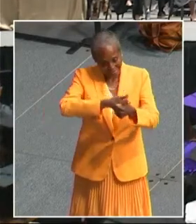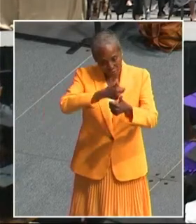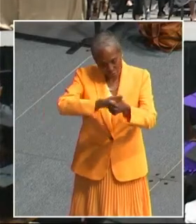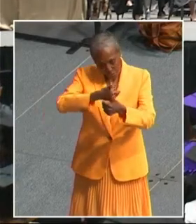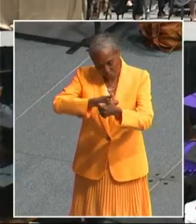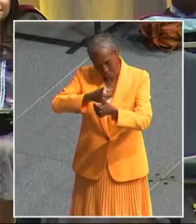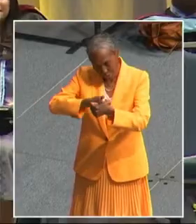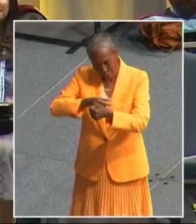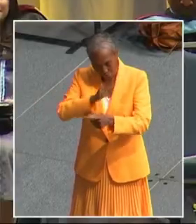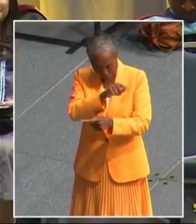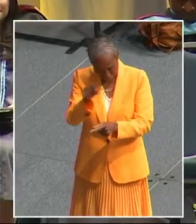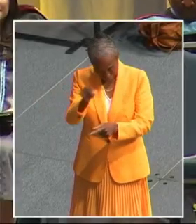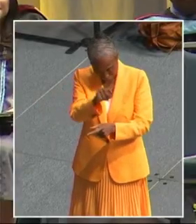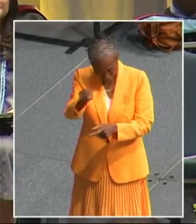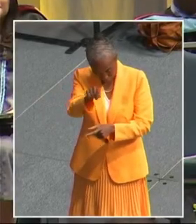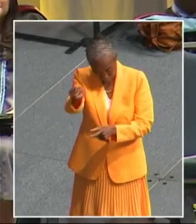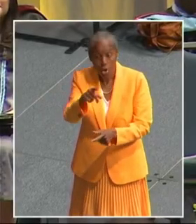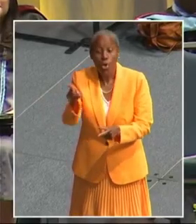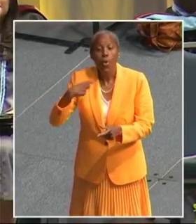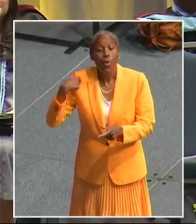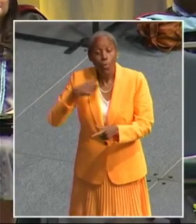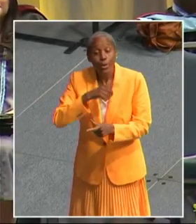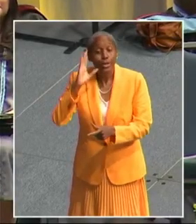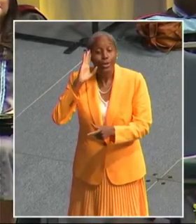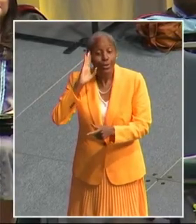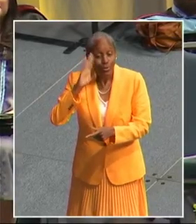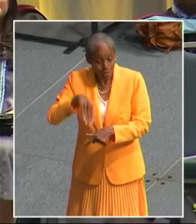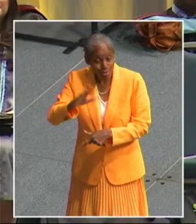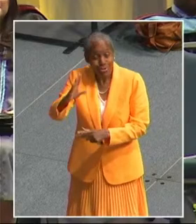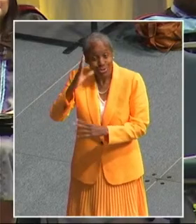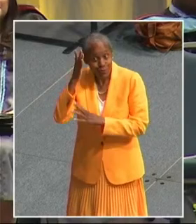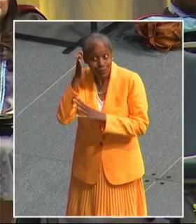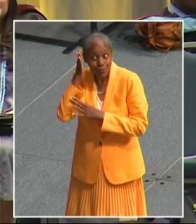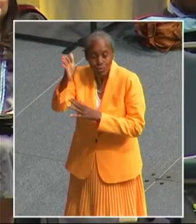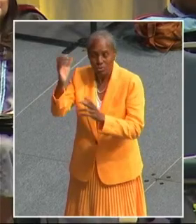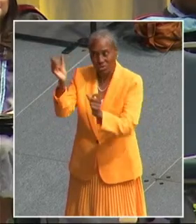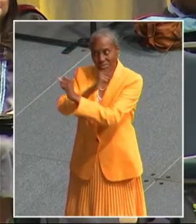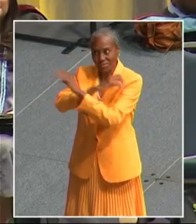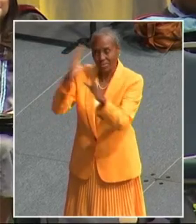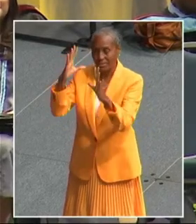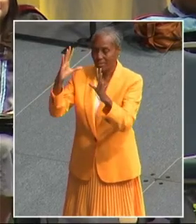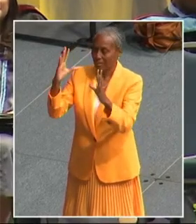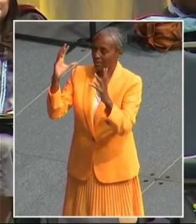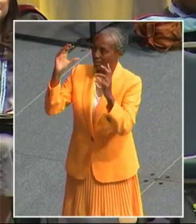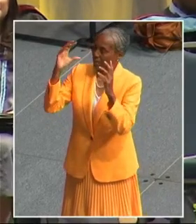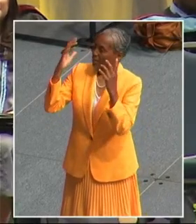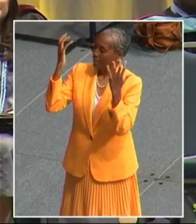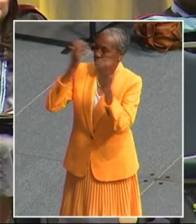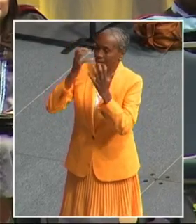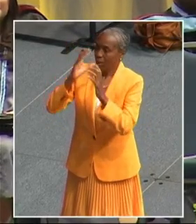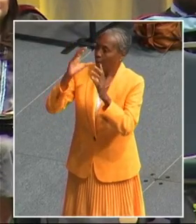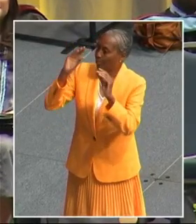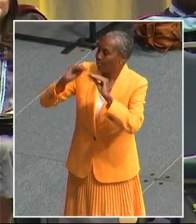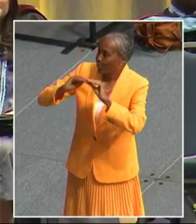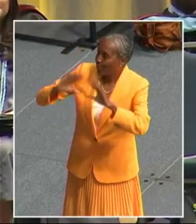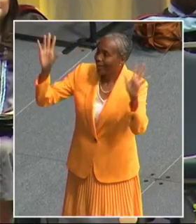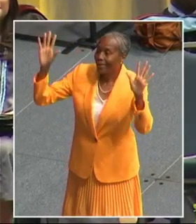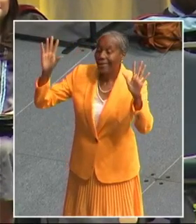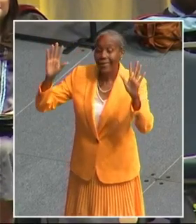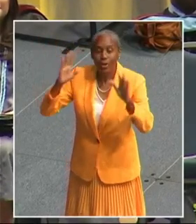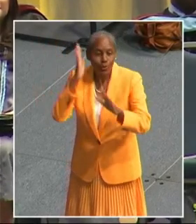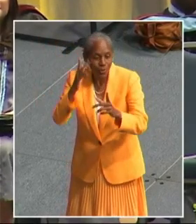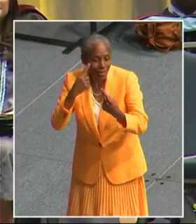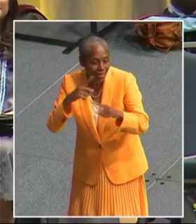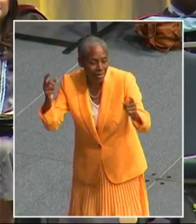you. And we know your future is bright, and we look forward to seeing all that you accomplish as you move forward.